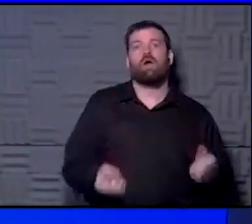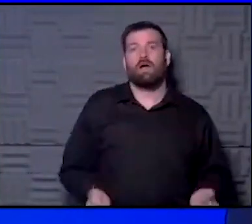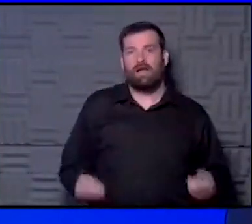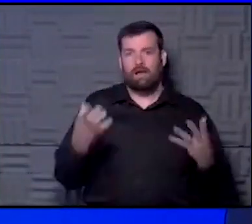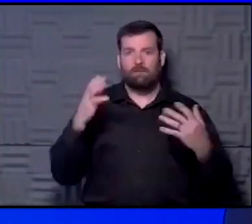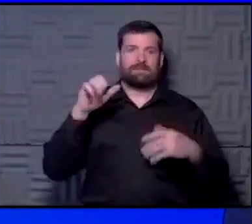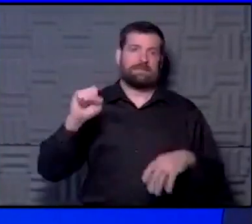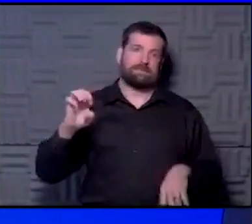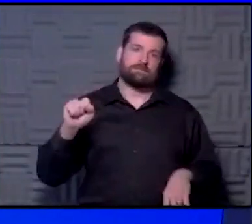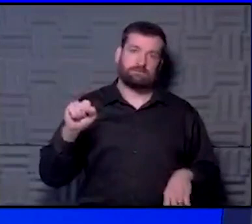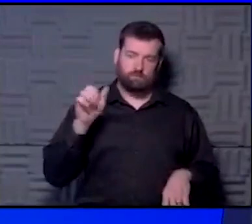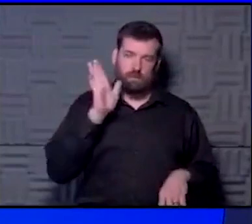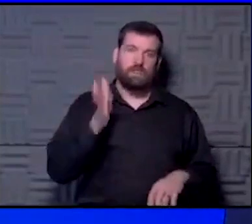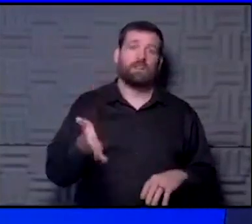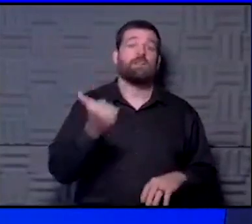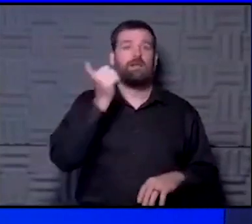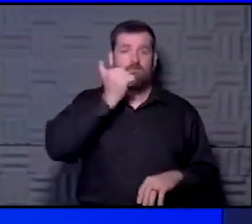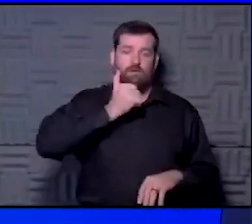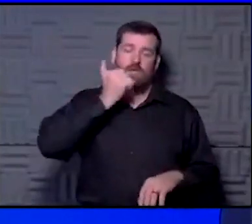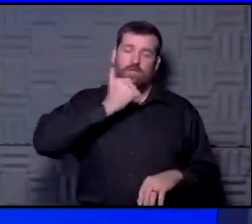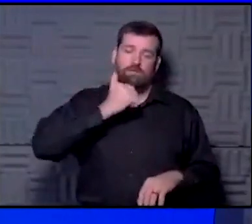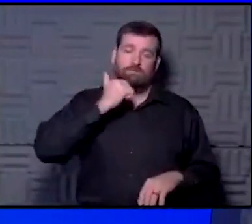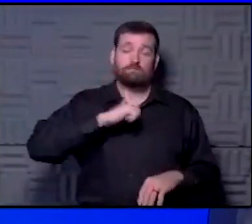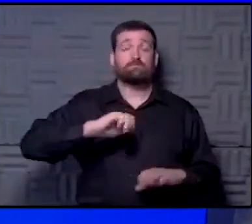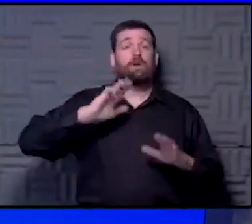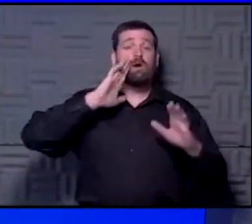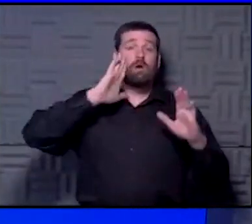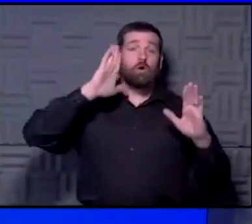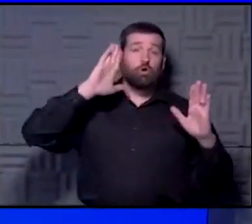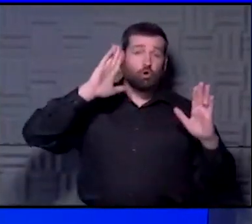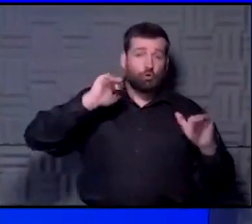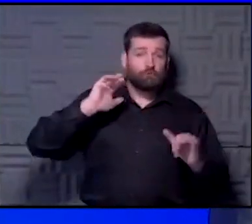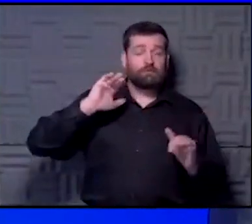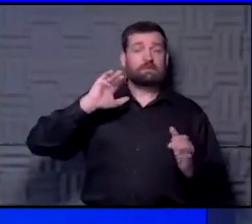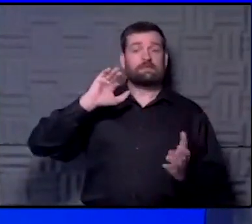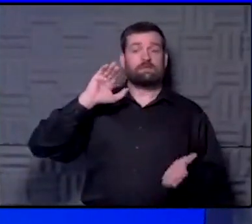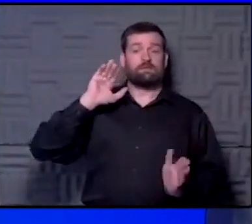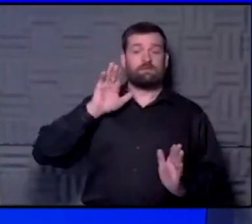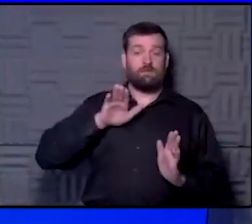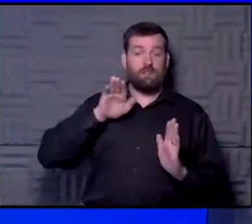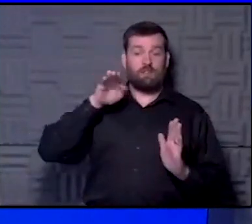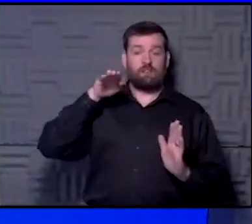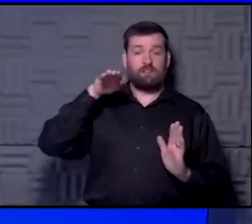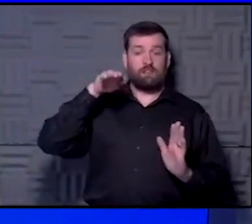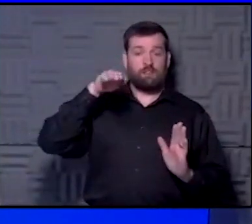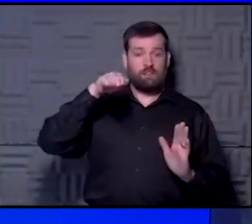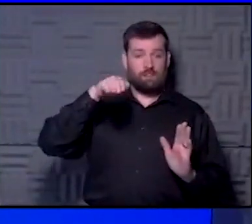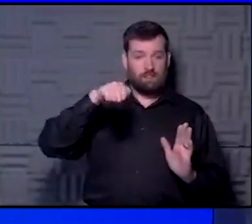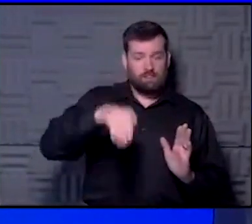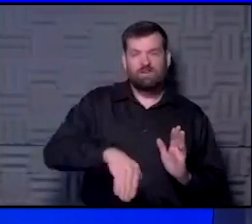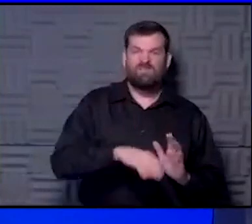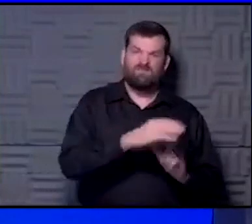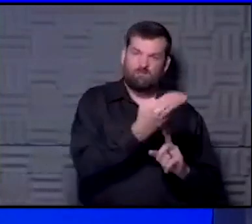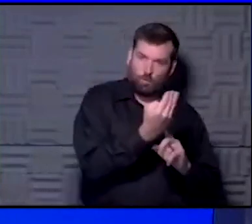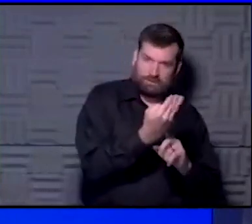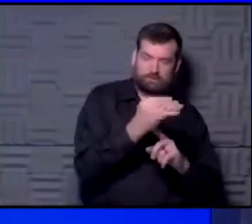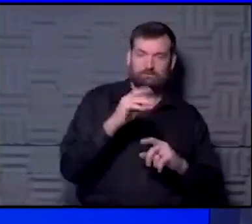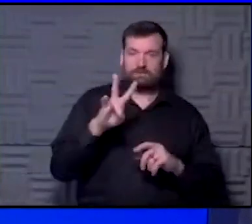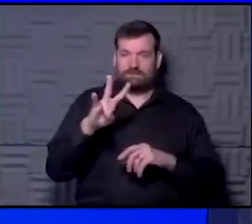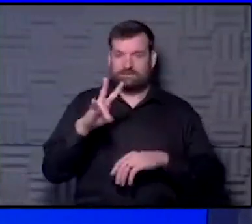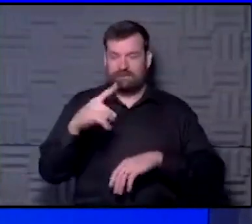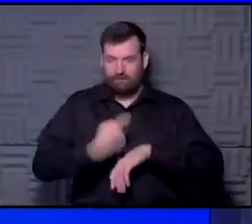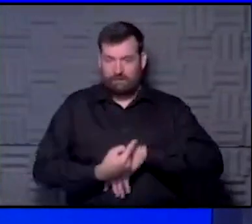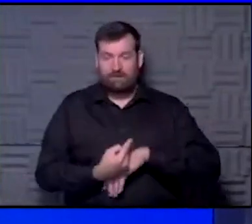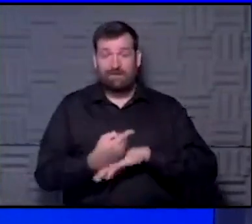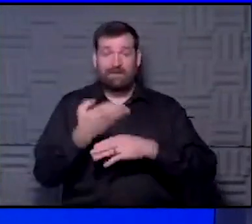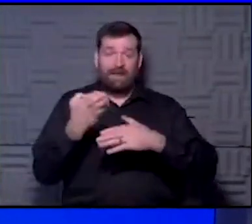of cases every day. Hopefully, we want to overall bring that 10 or 14 or 7-day rolling average down